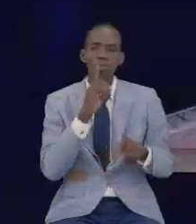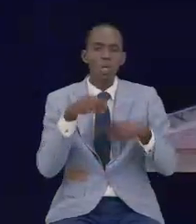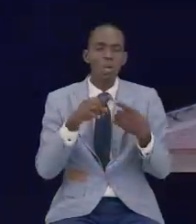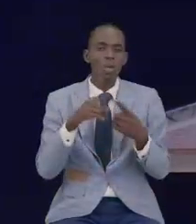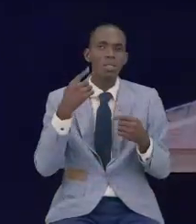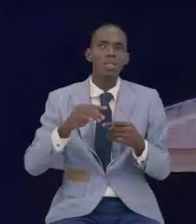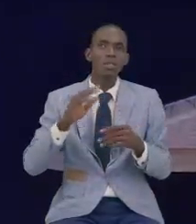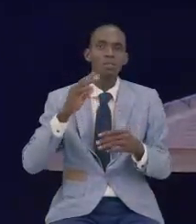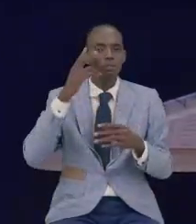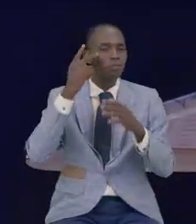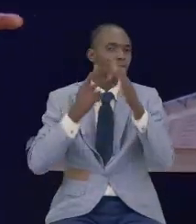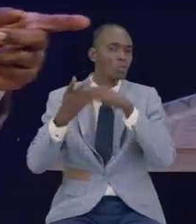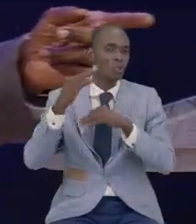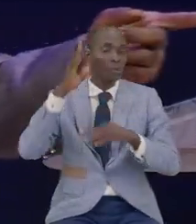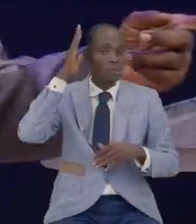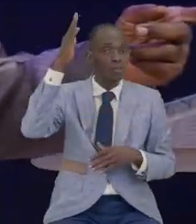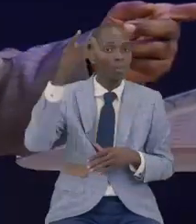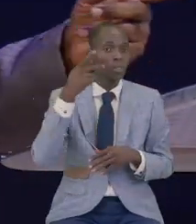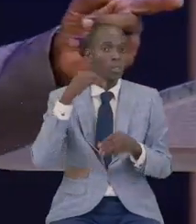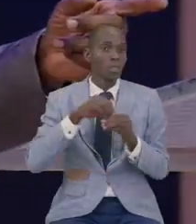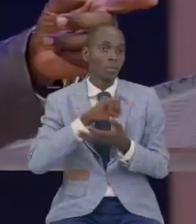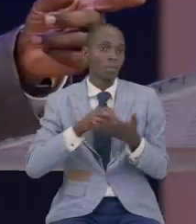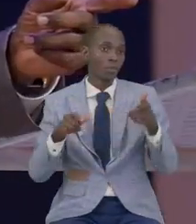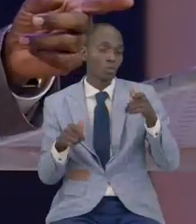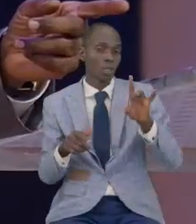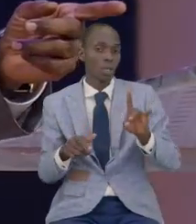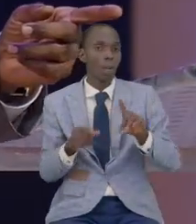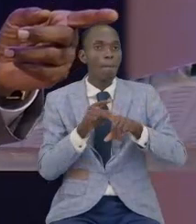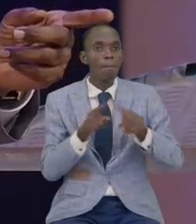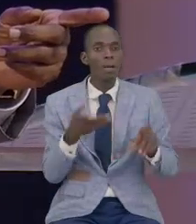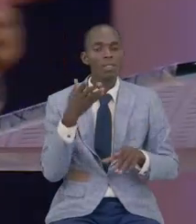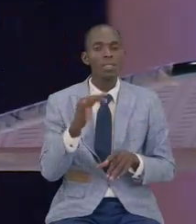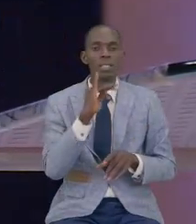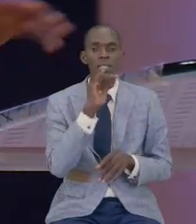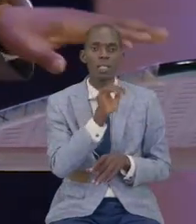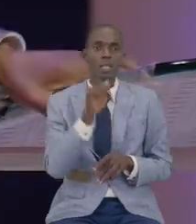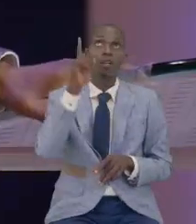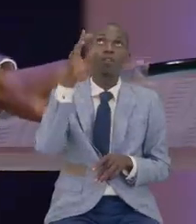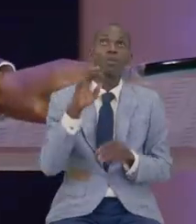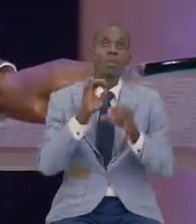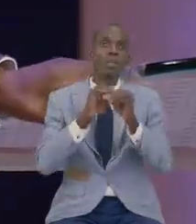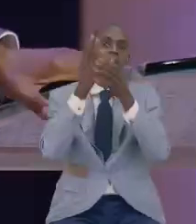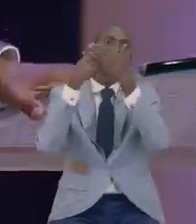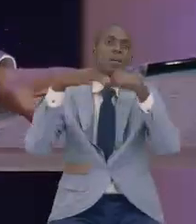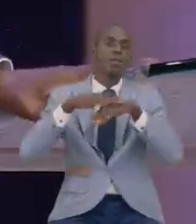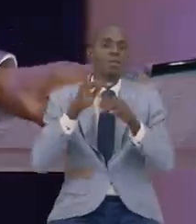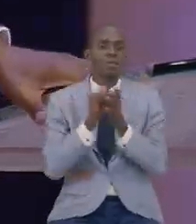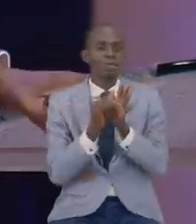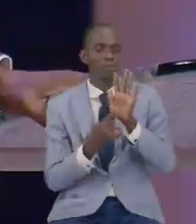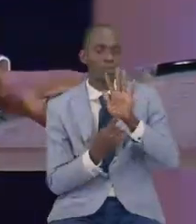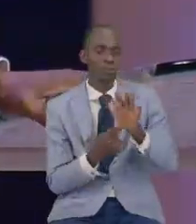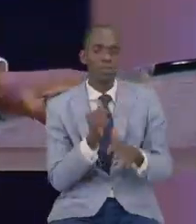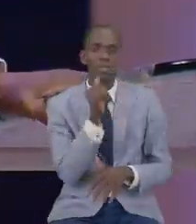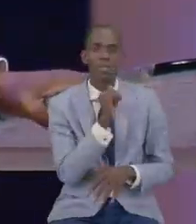verse 28. In verse 28, it says, but there is a God in heaven that revealeth secrets